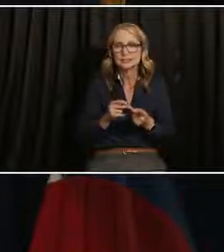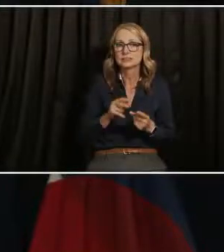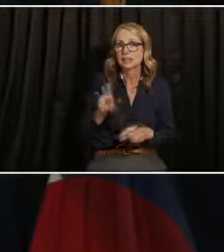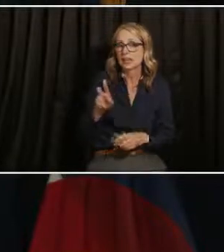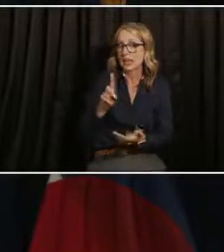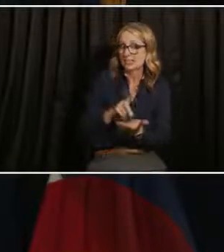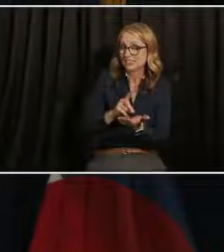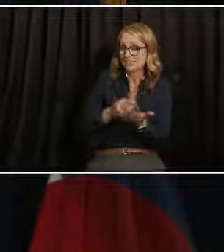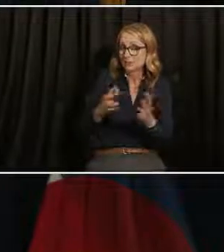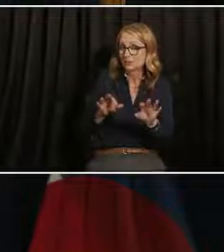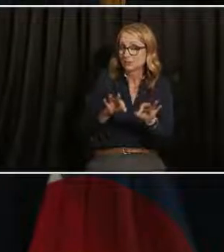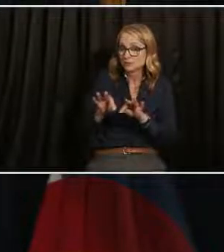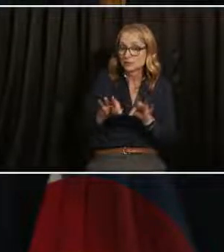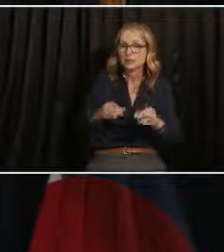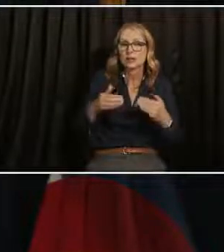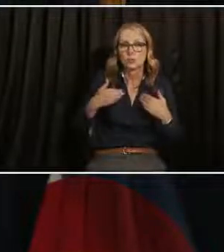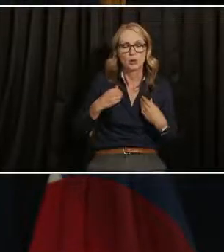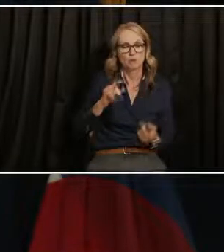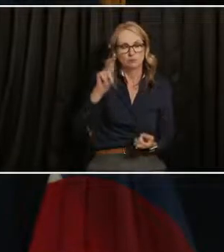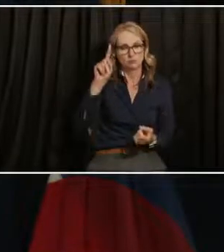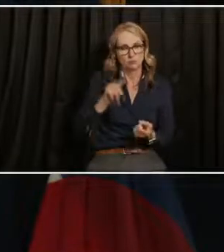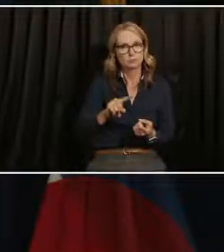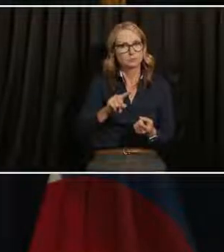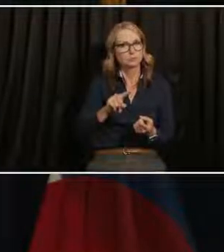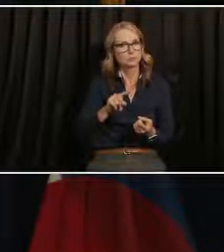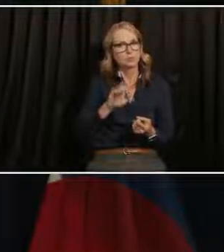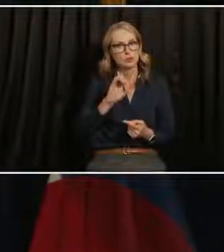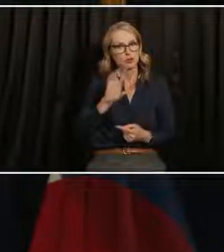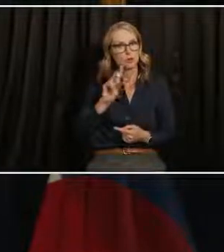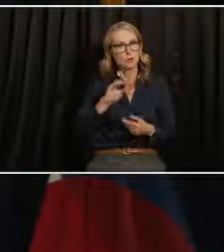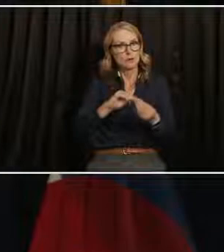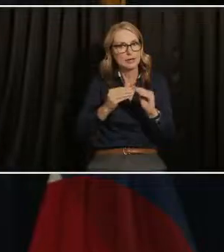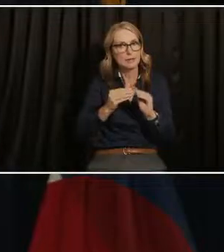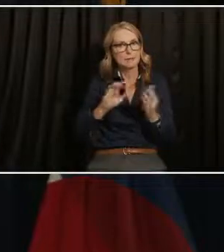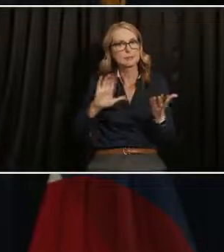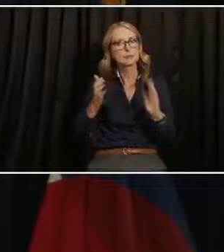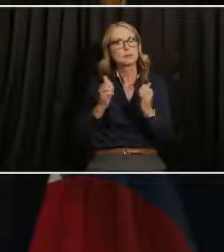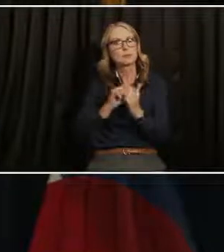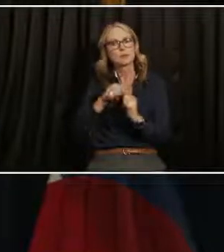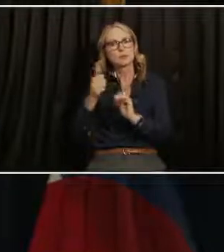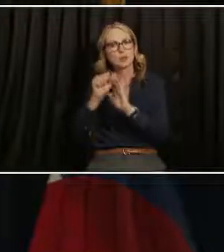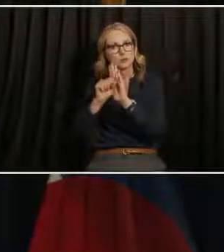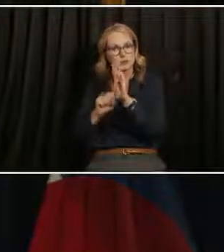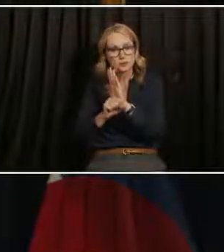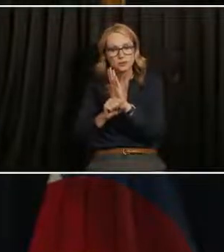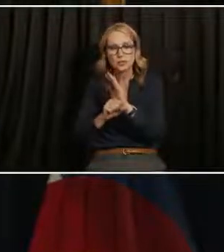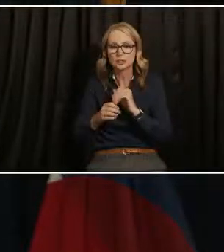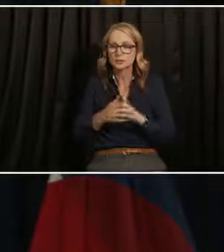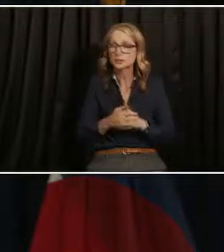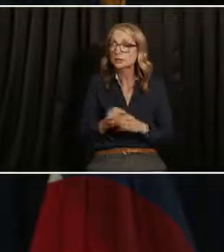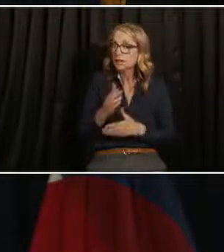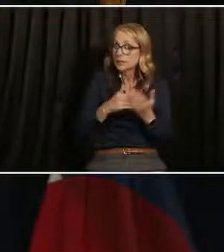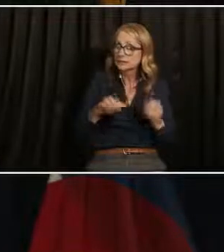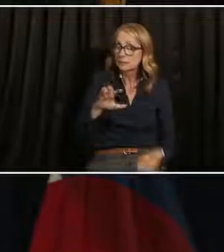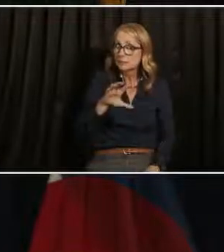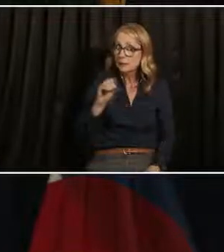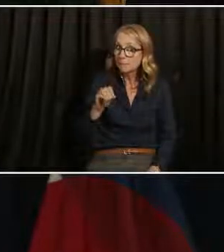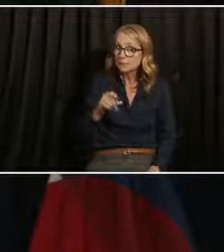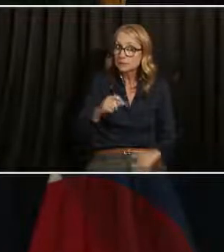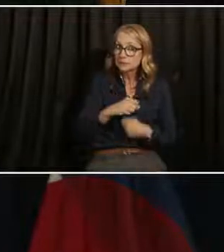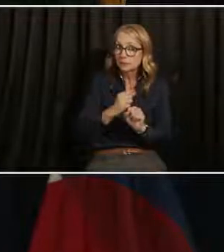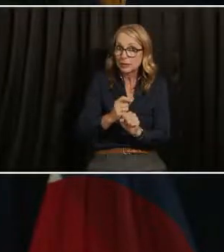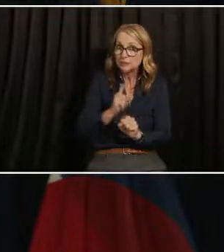country. That's a direct result of us having a higher vaccination rate. Many companies are taking additional steps to make sure their employees